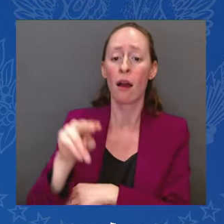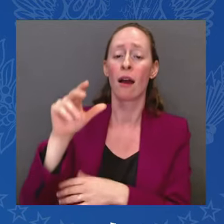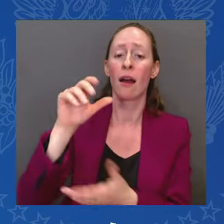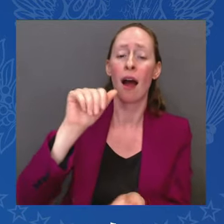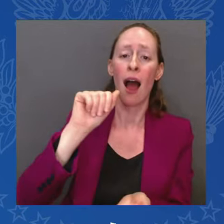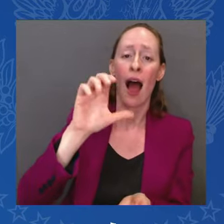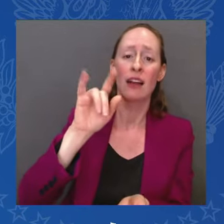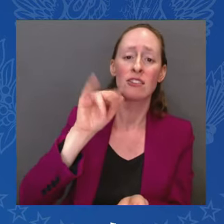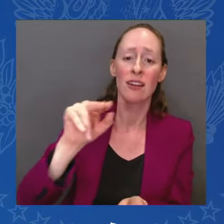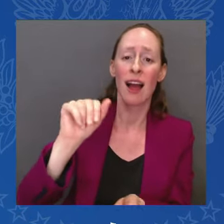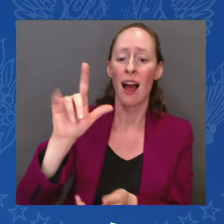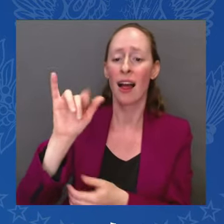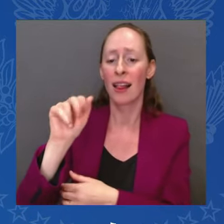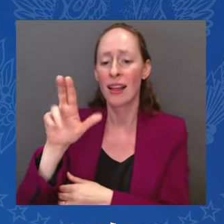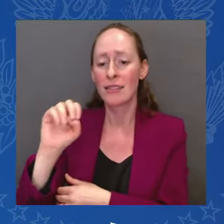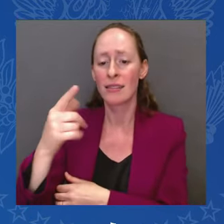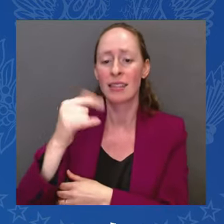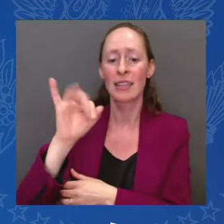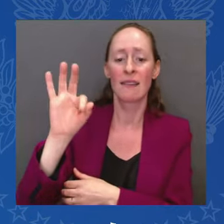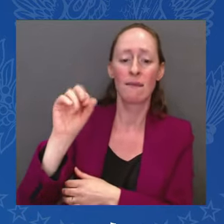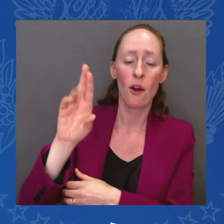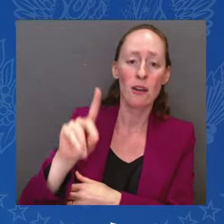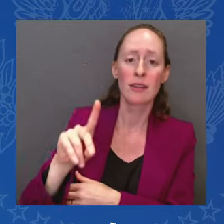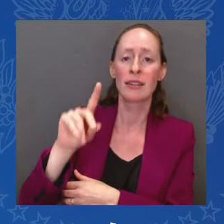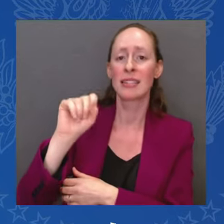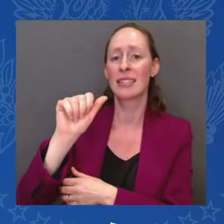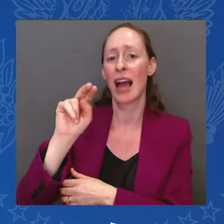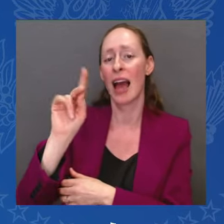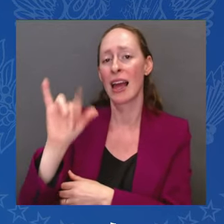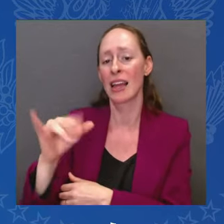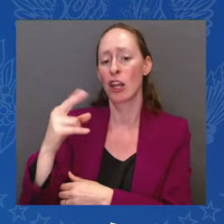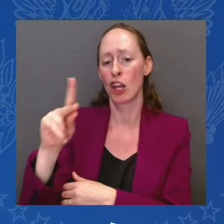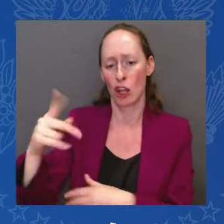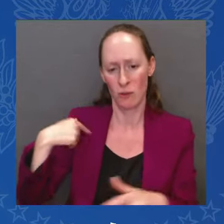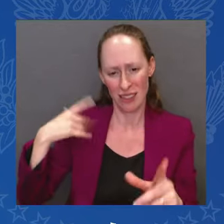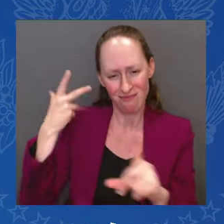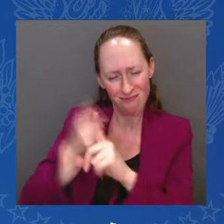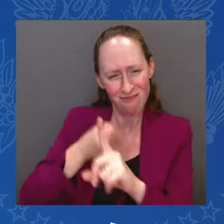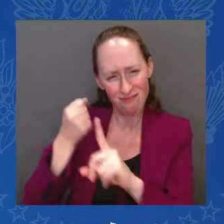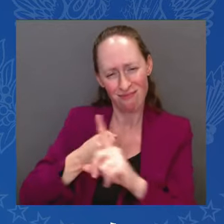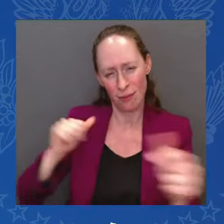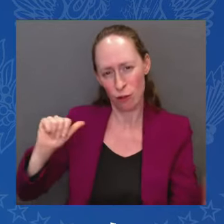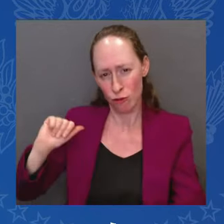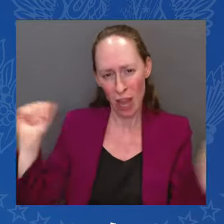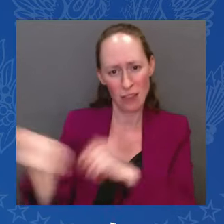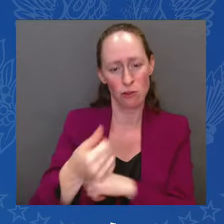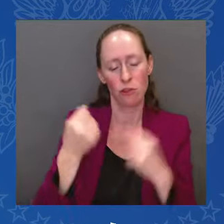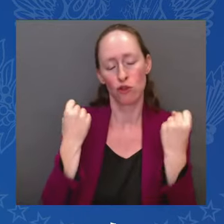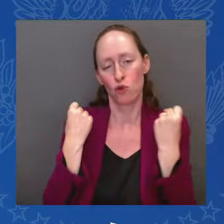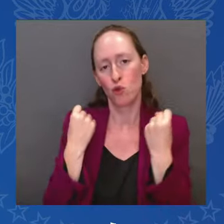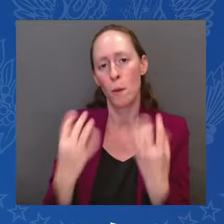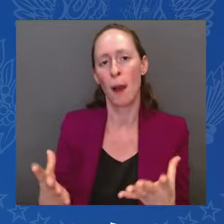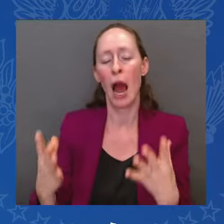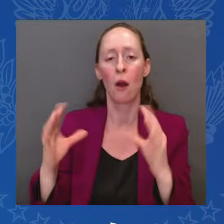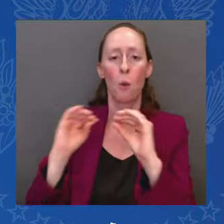Ref, the Community Justice Action Fund, and so many on-the-ground organizations that have been doing this work for decades.